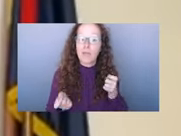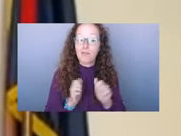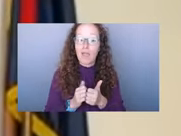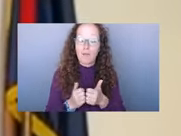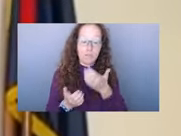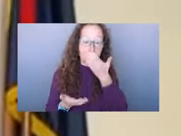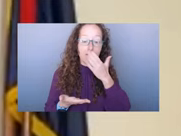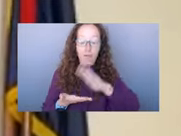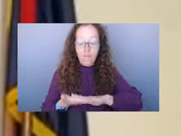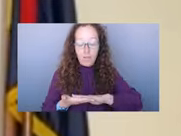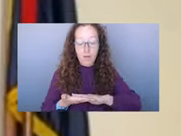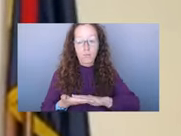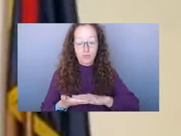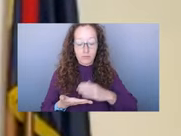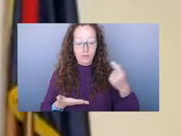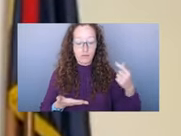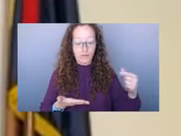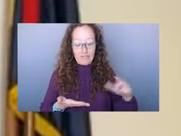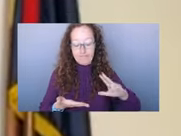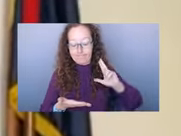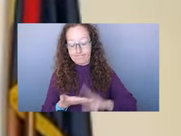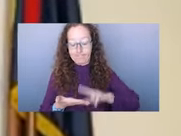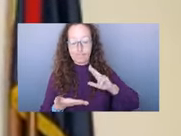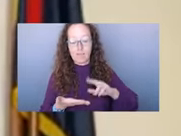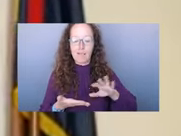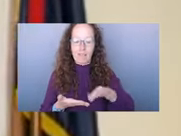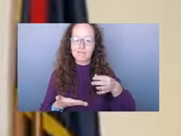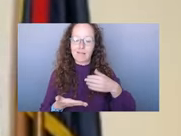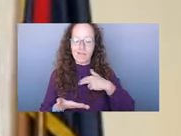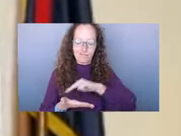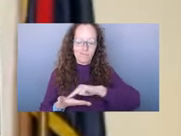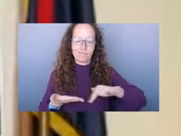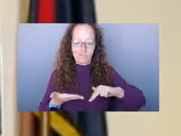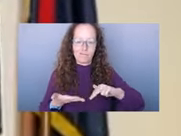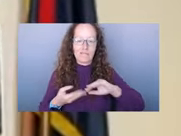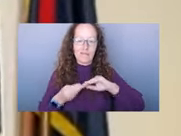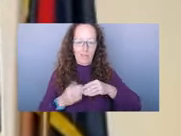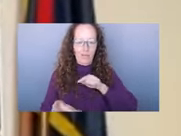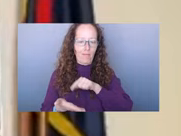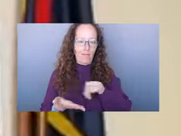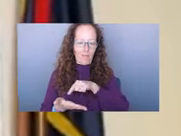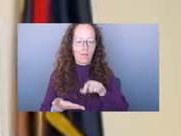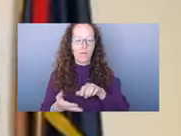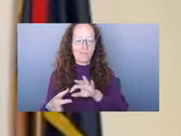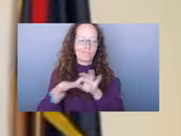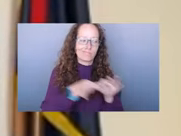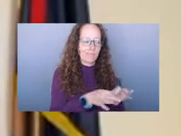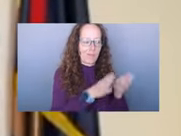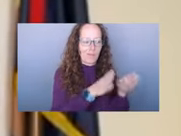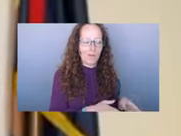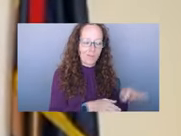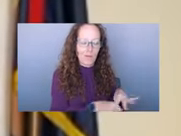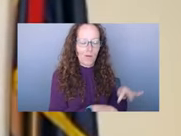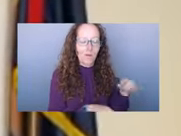envelope that's assigned that can be traced right back to the voter. But once those ballots come to our bipartisan processing boards, that